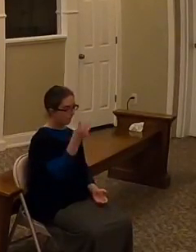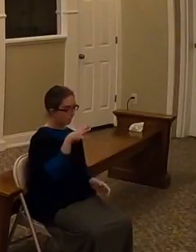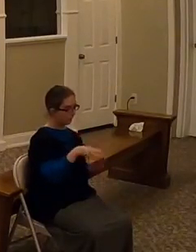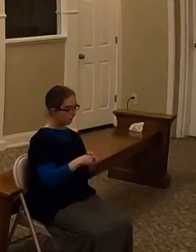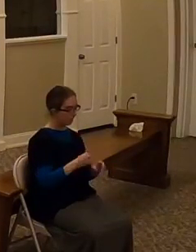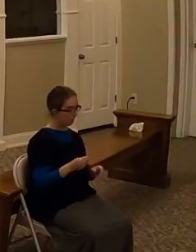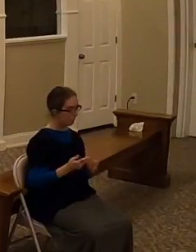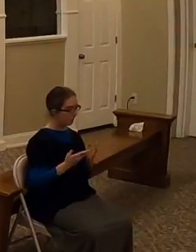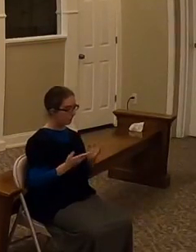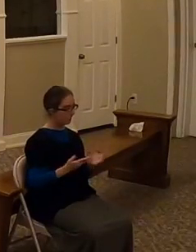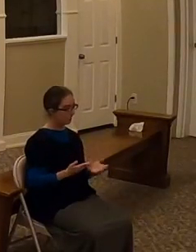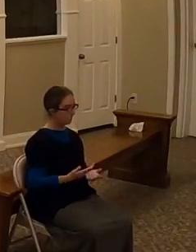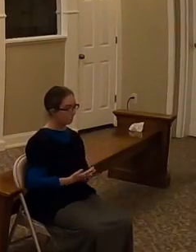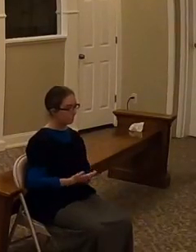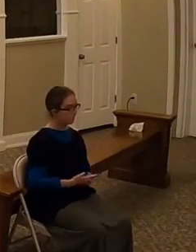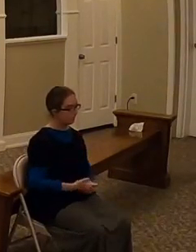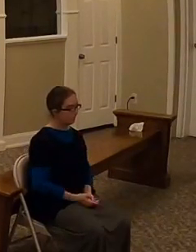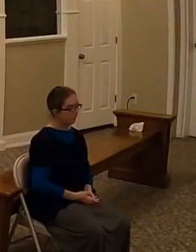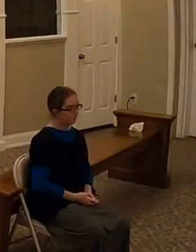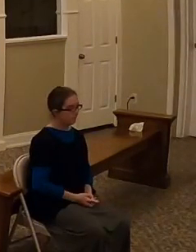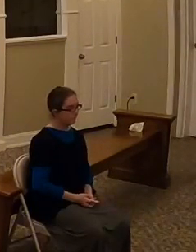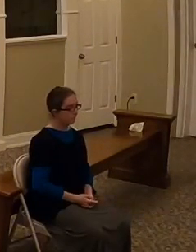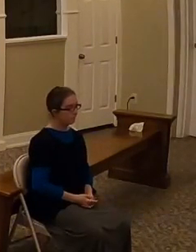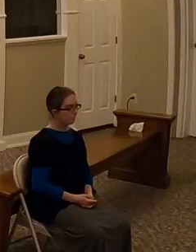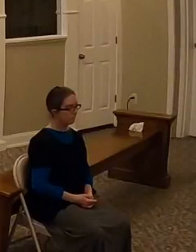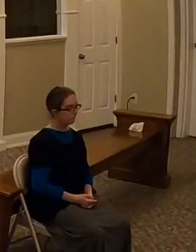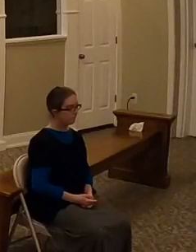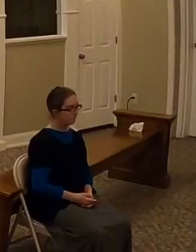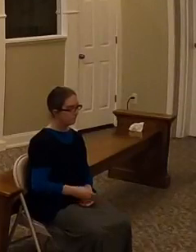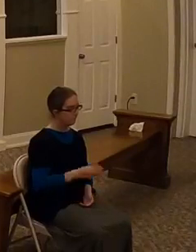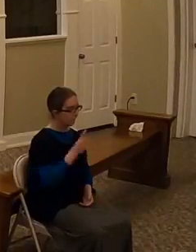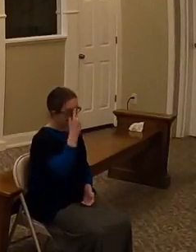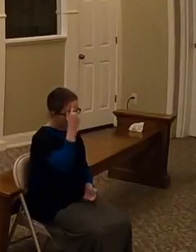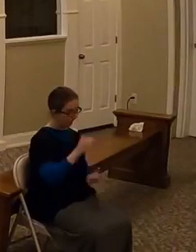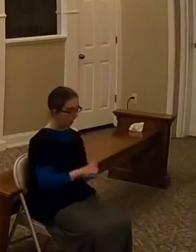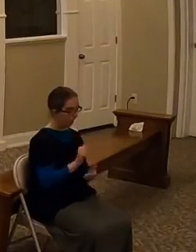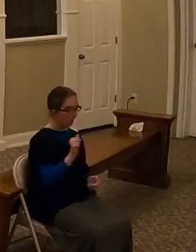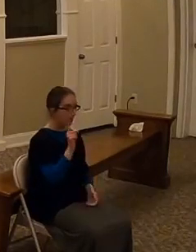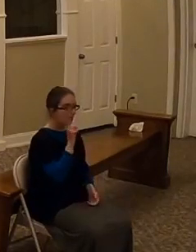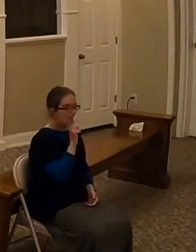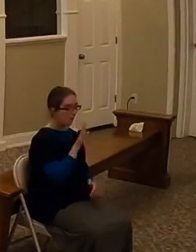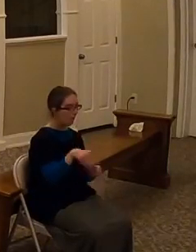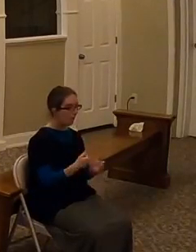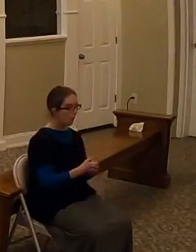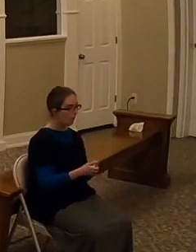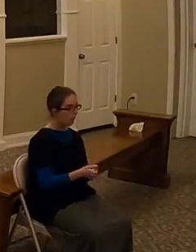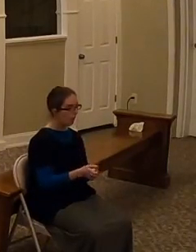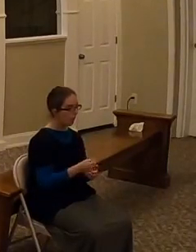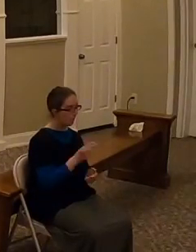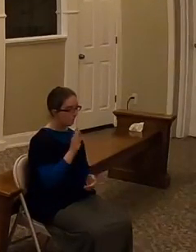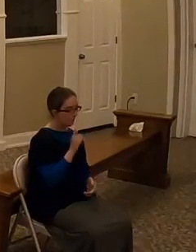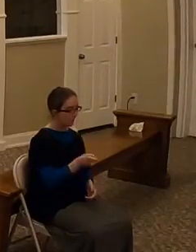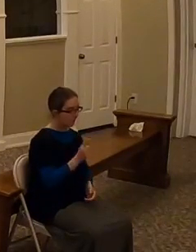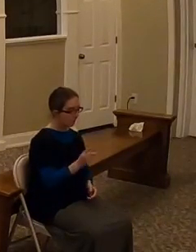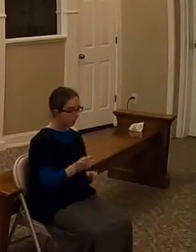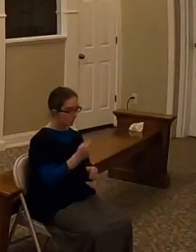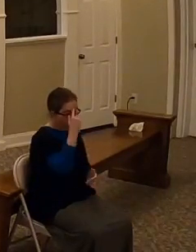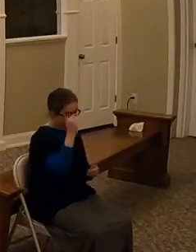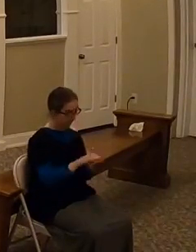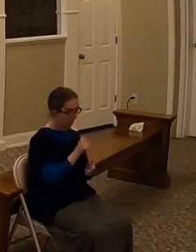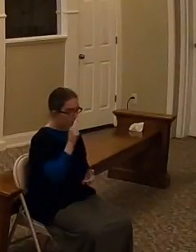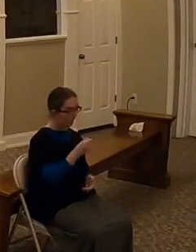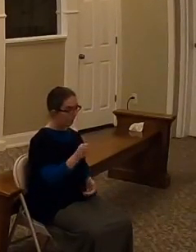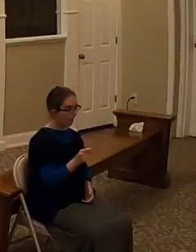sent them a delusion. Now, that they should believe a lie, and that all might be damned who believed not the truth, but